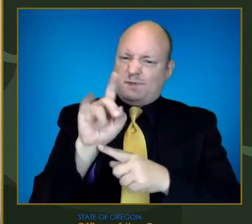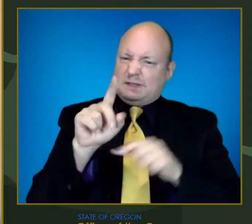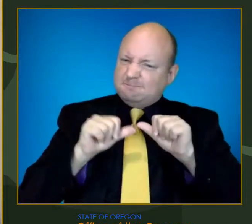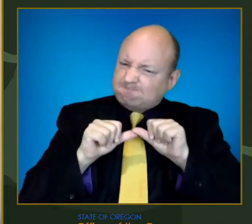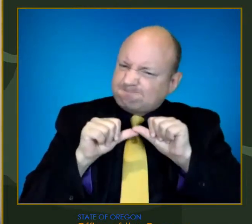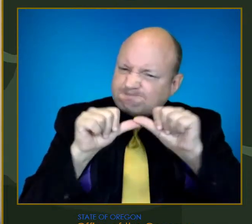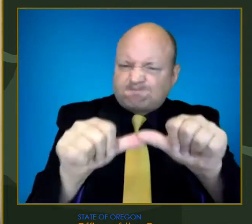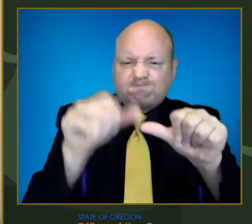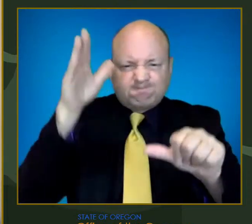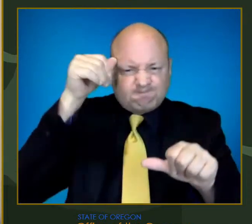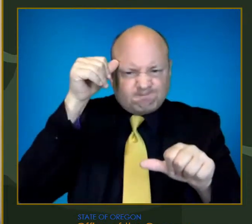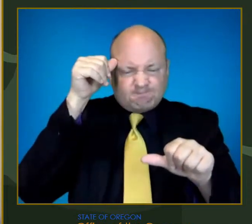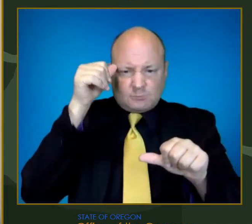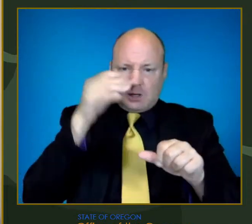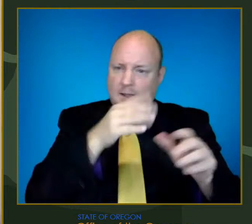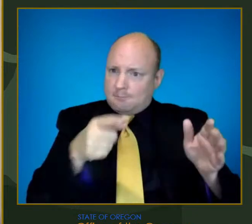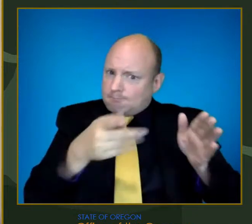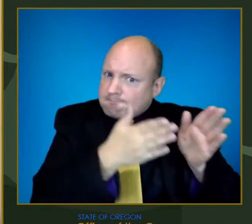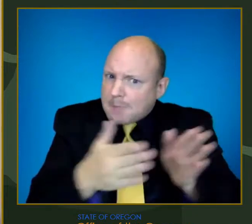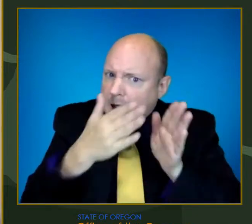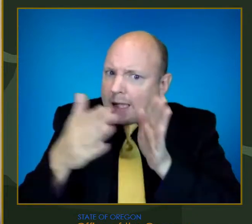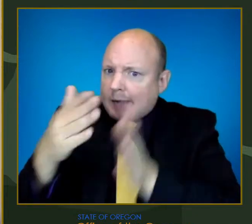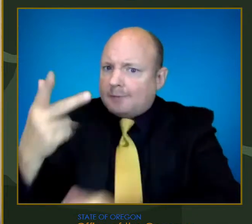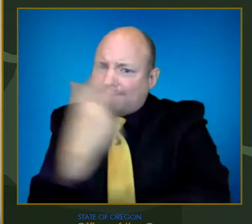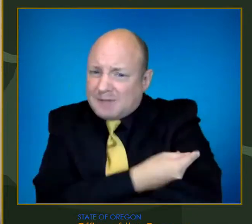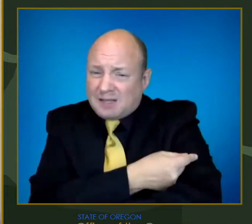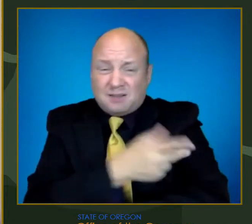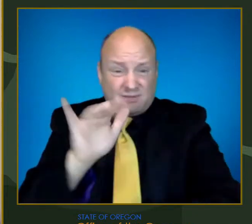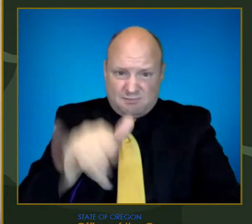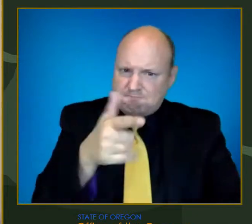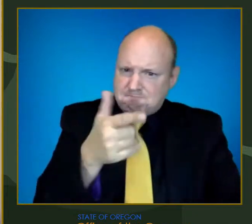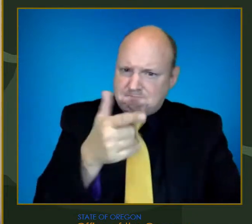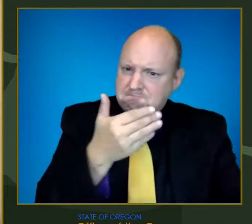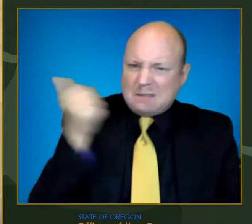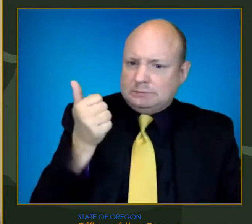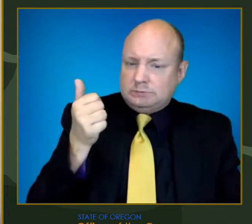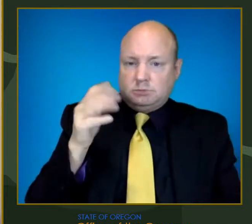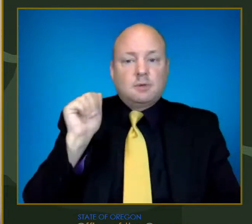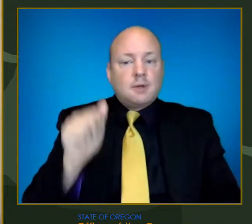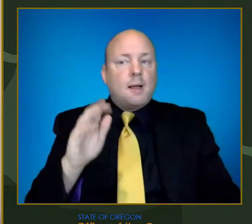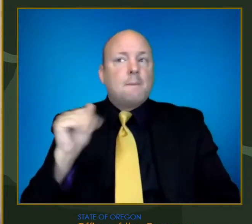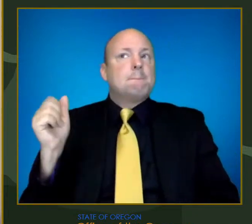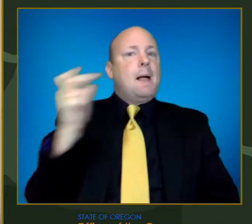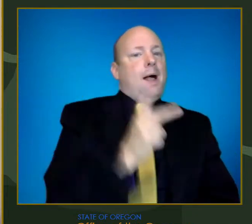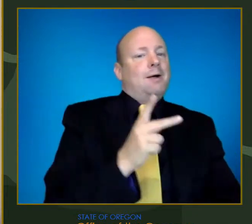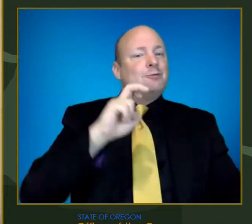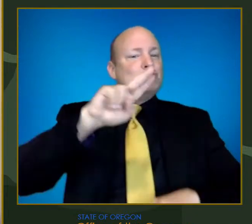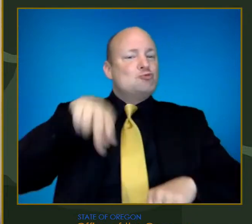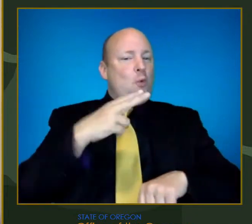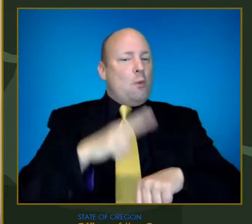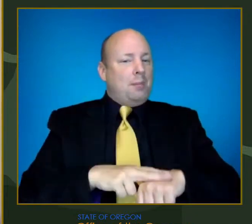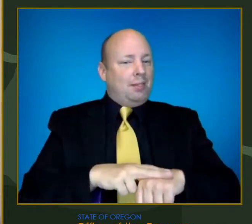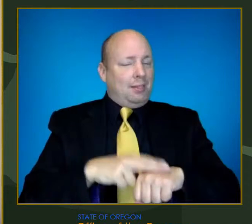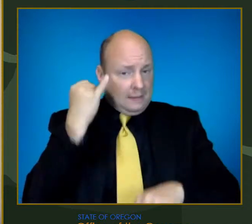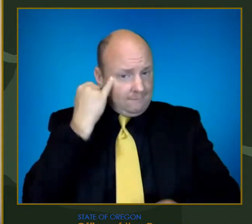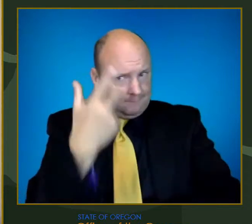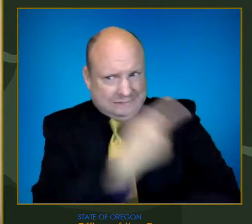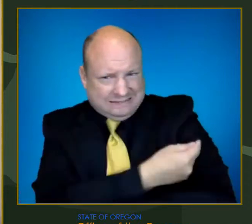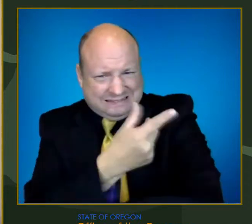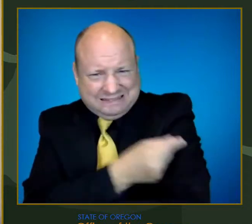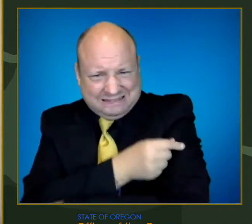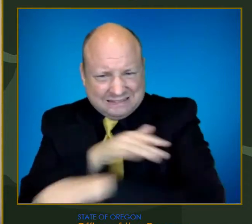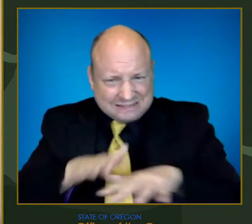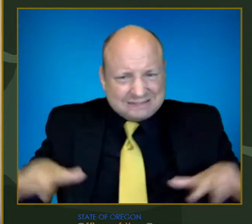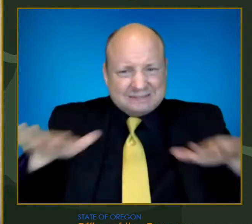path back to normalcy that we all crave. And with that, I'd like to turn things over to Dr.